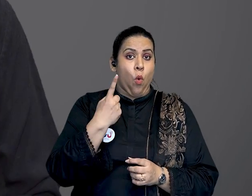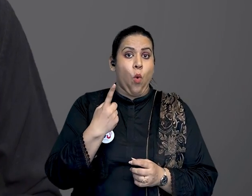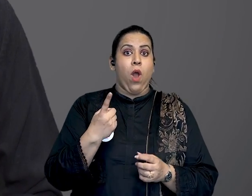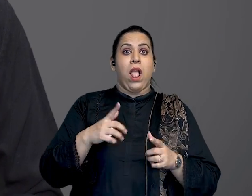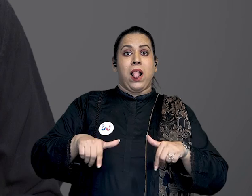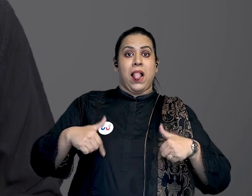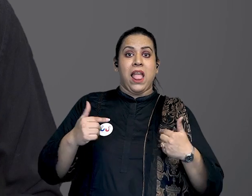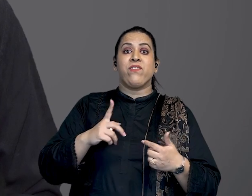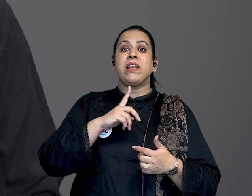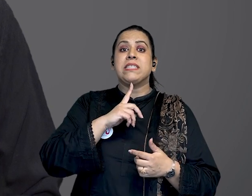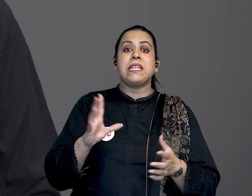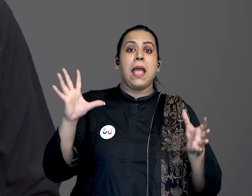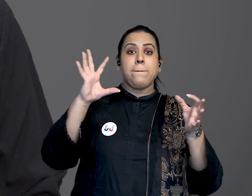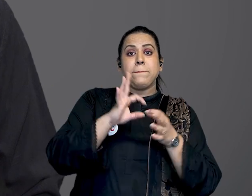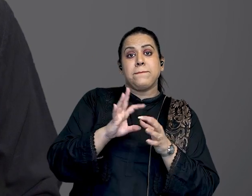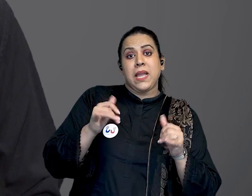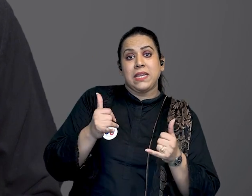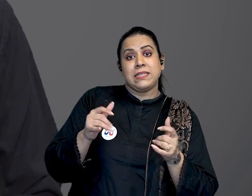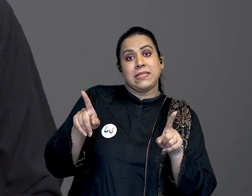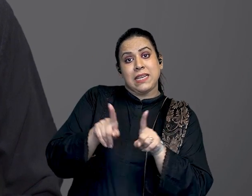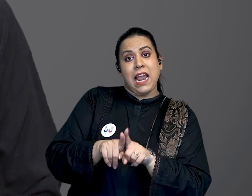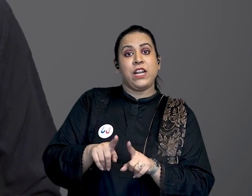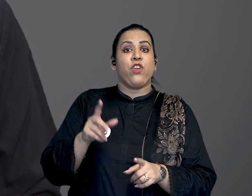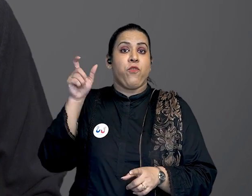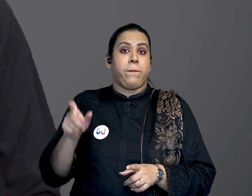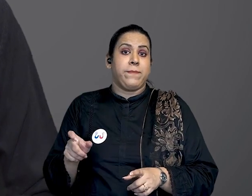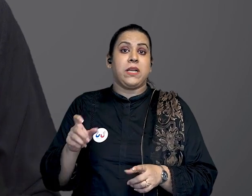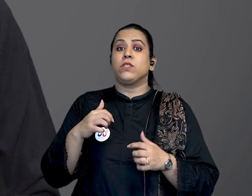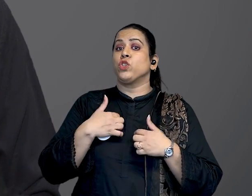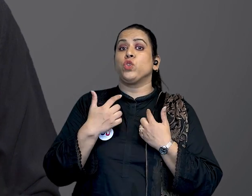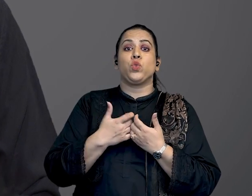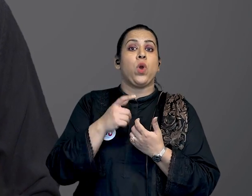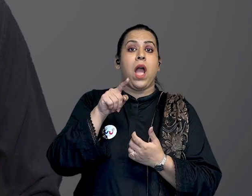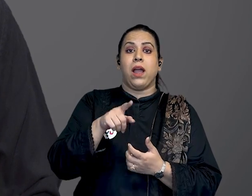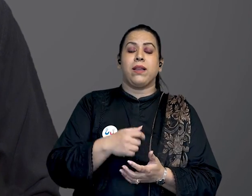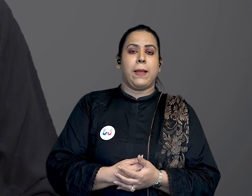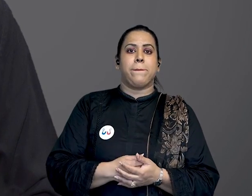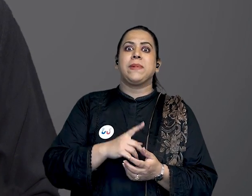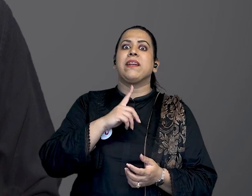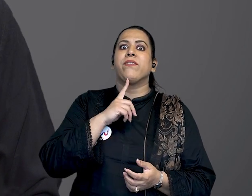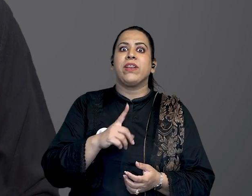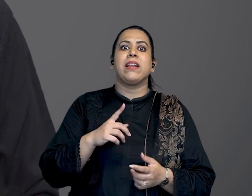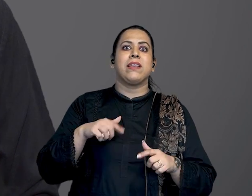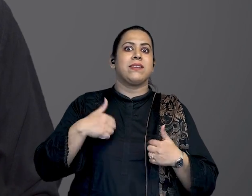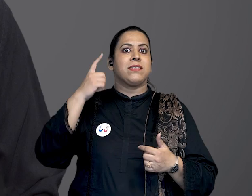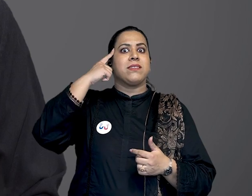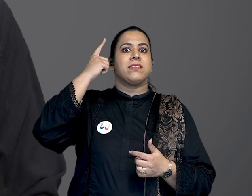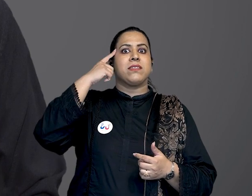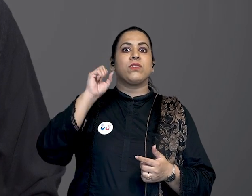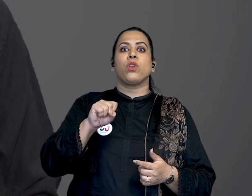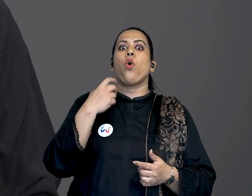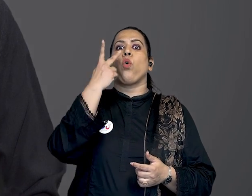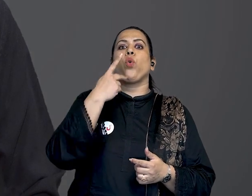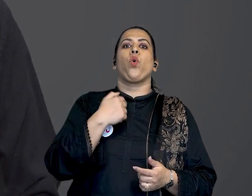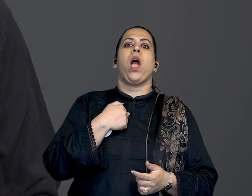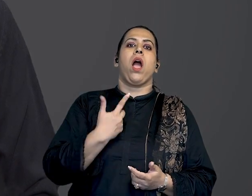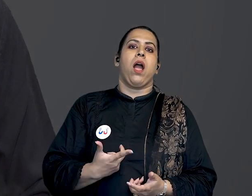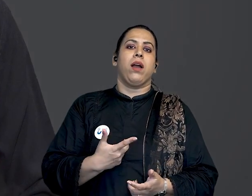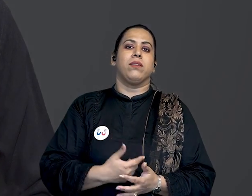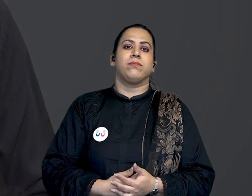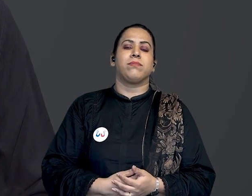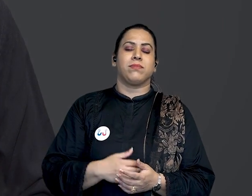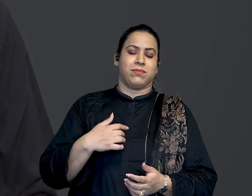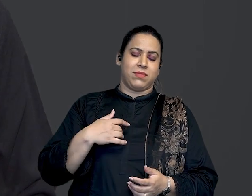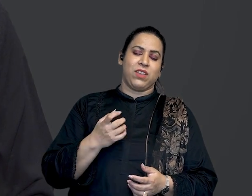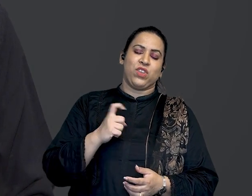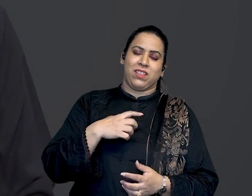it's about leading a lifestyle whereby you know what you want to be and every day, a step by step, you